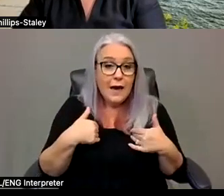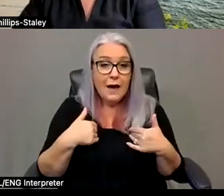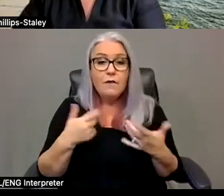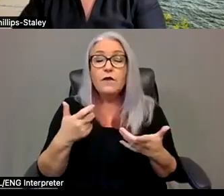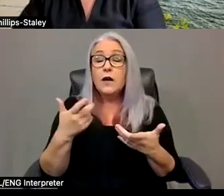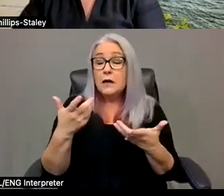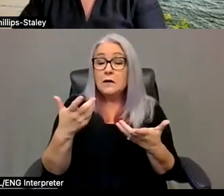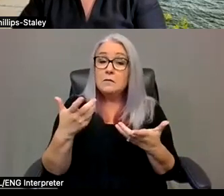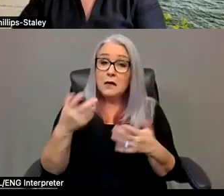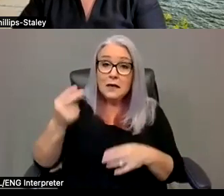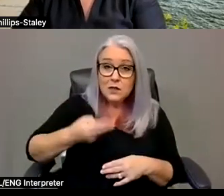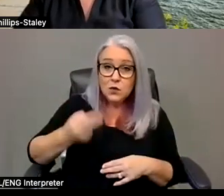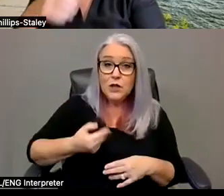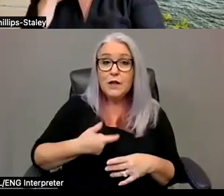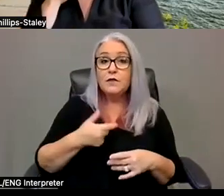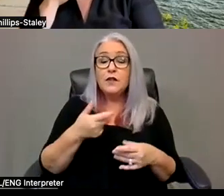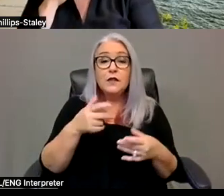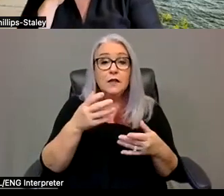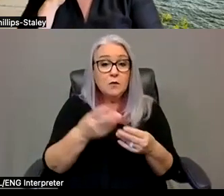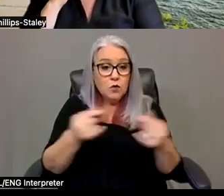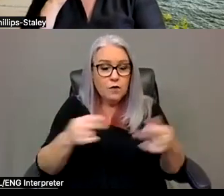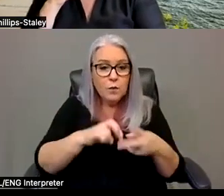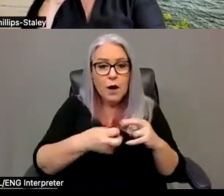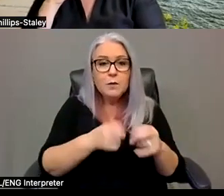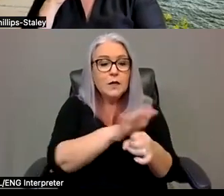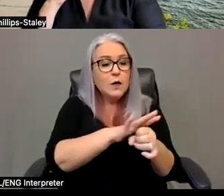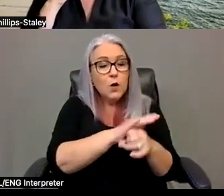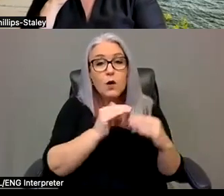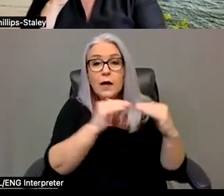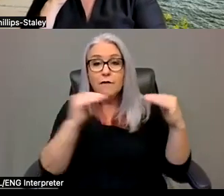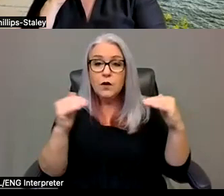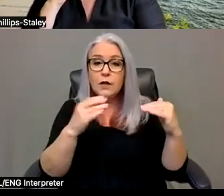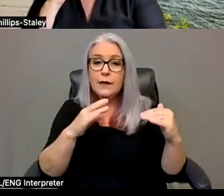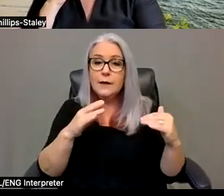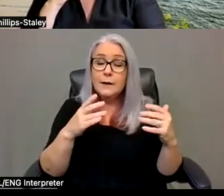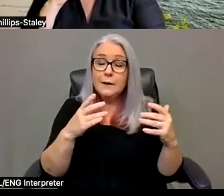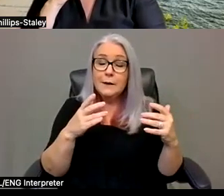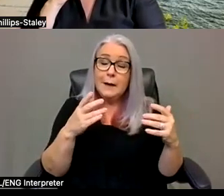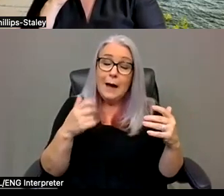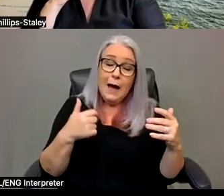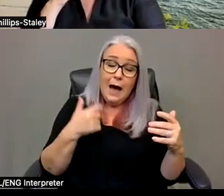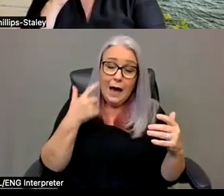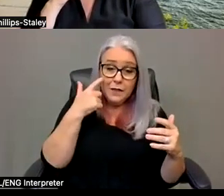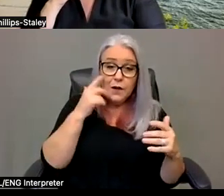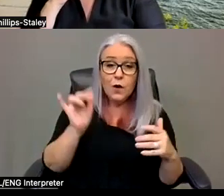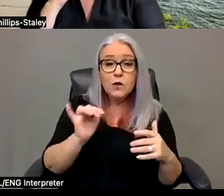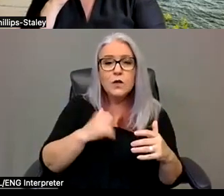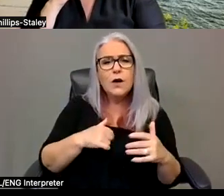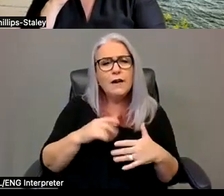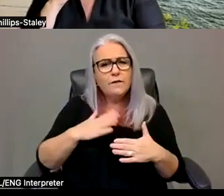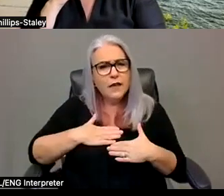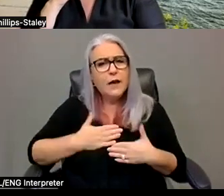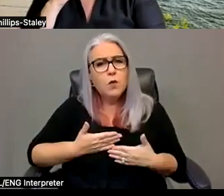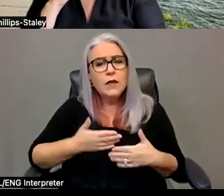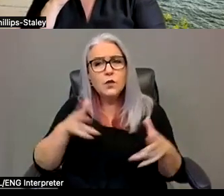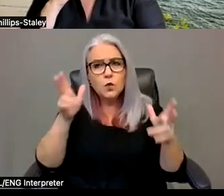solve societal problems at the local level, as well as setting on that myself as well. Beyond that, I'm willing to listen to the people of